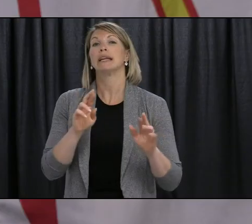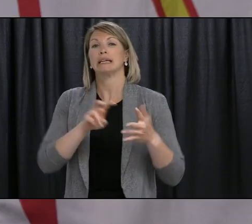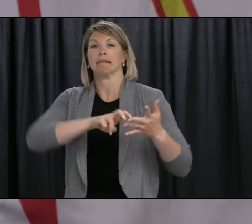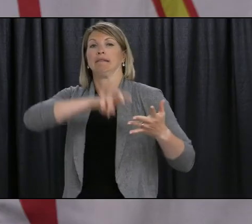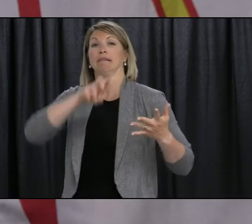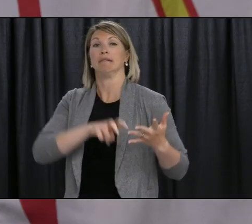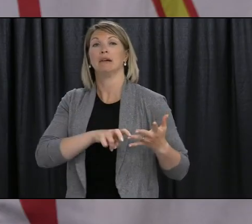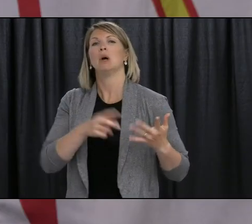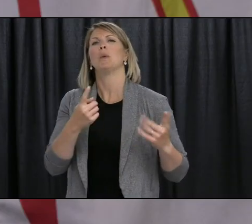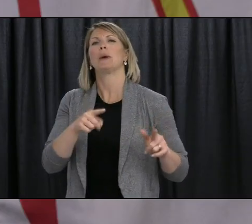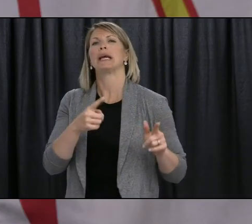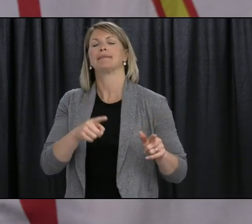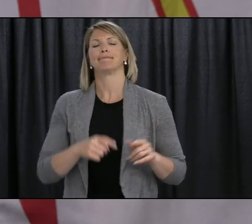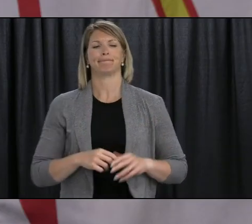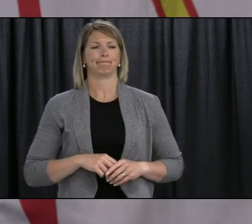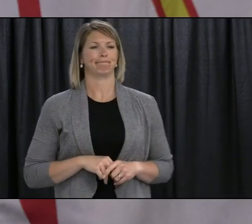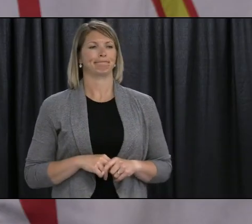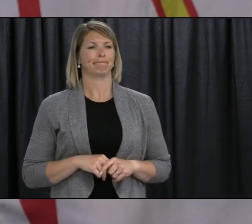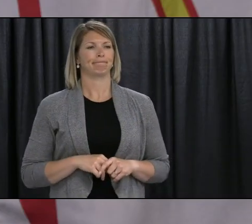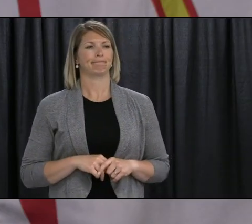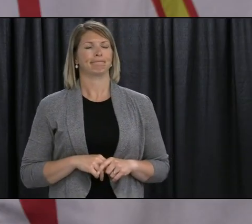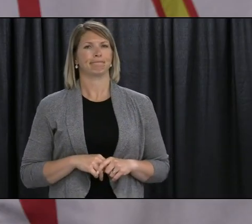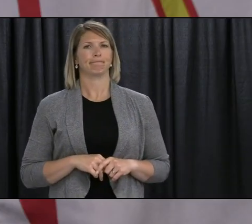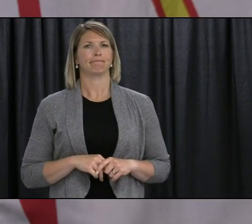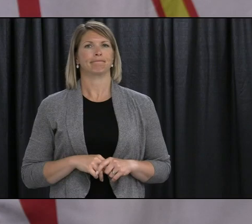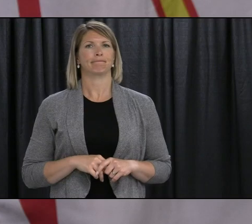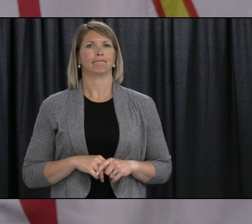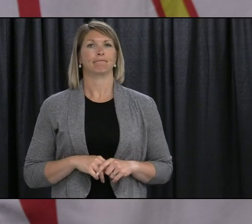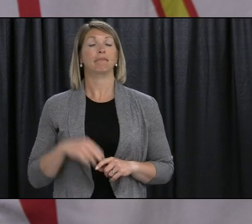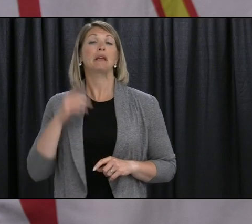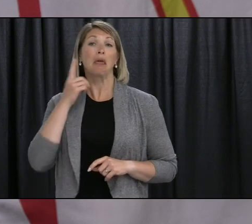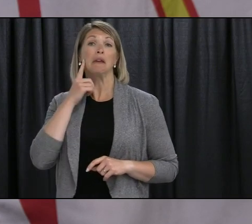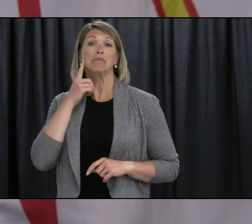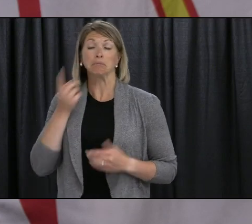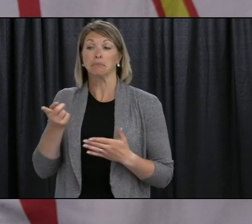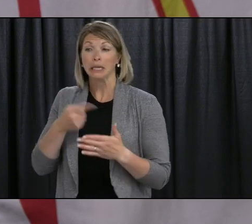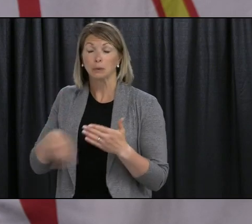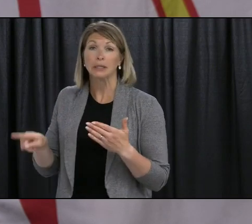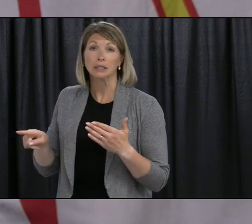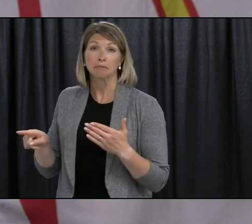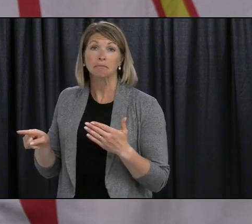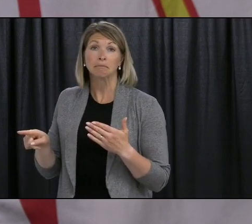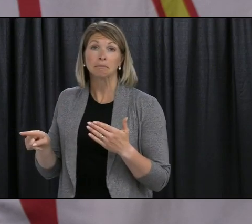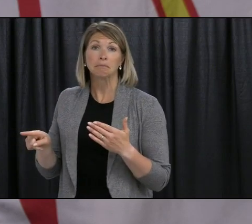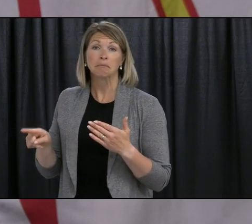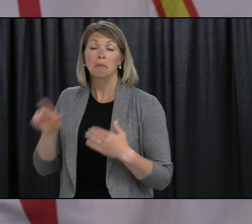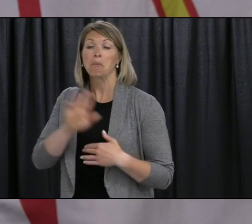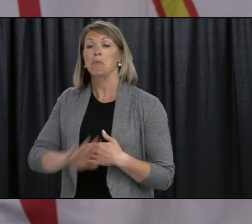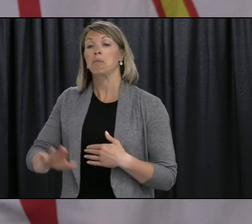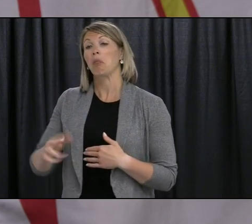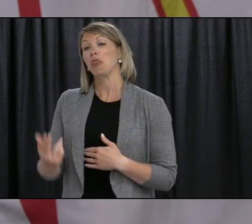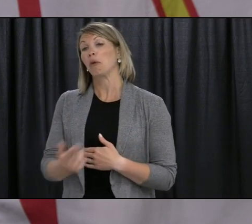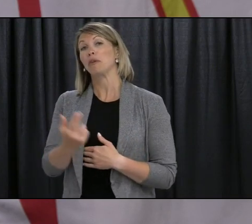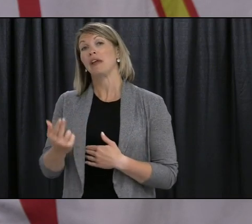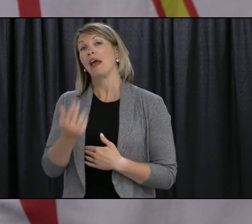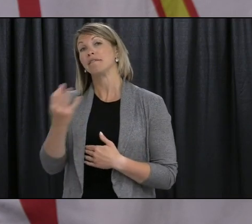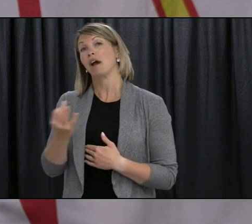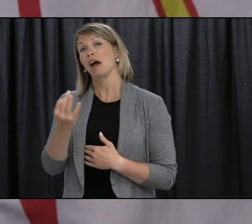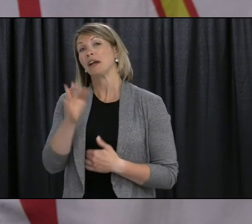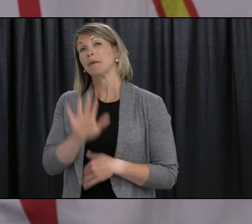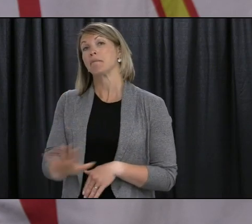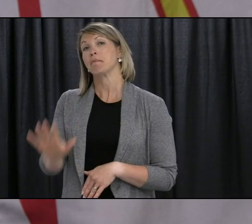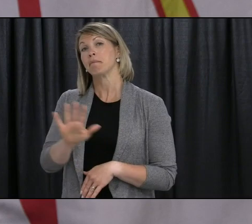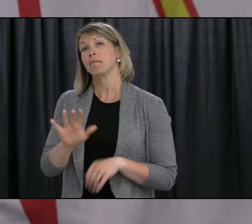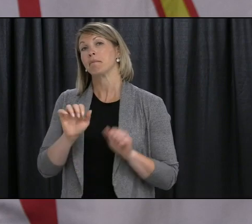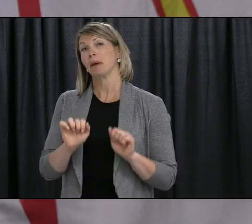that? So I think we'll be, it'll be next week. It'll be later in the week that we're looking